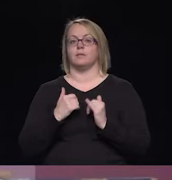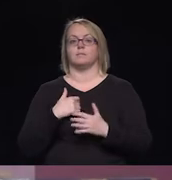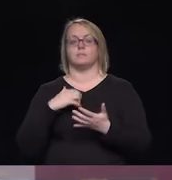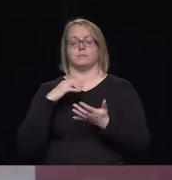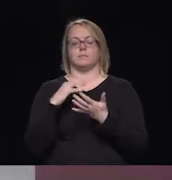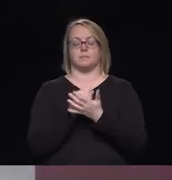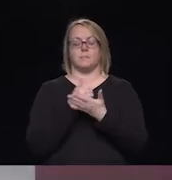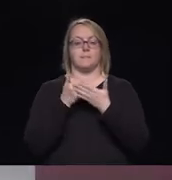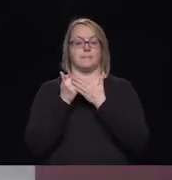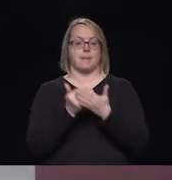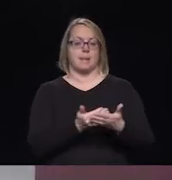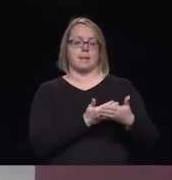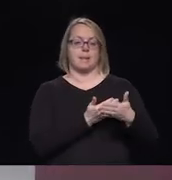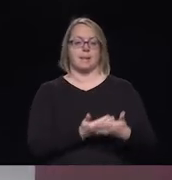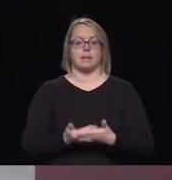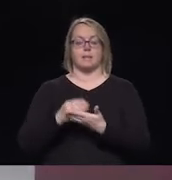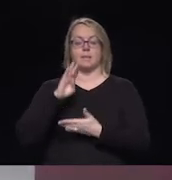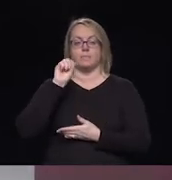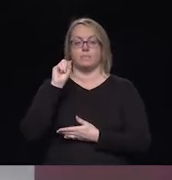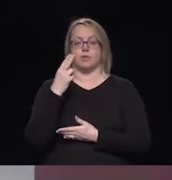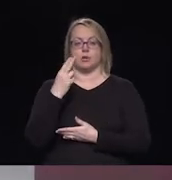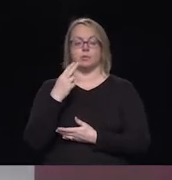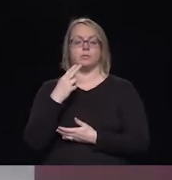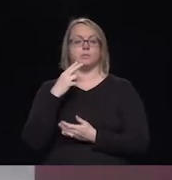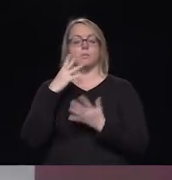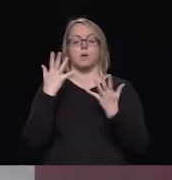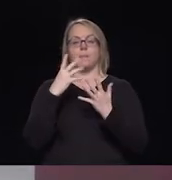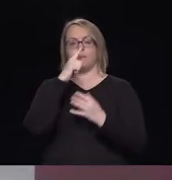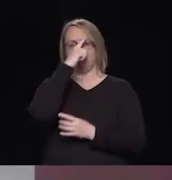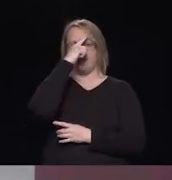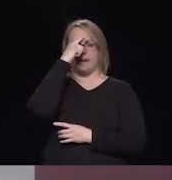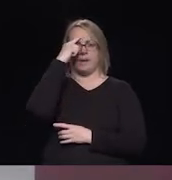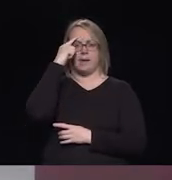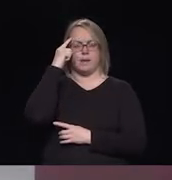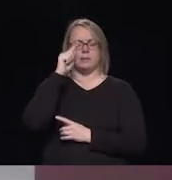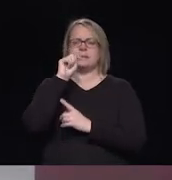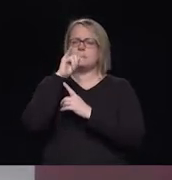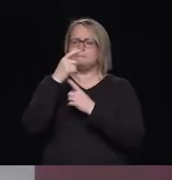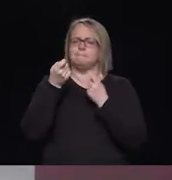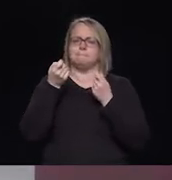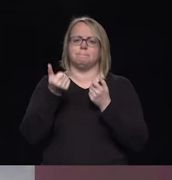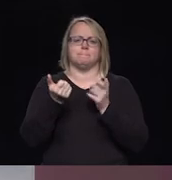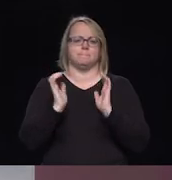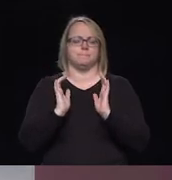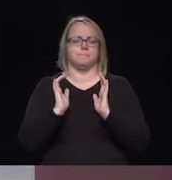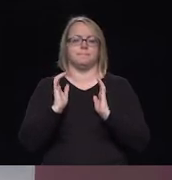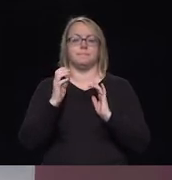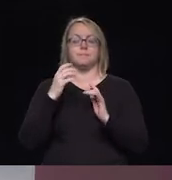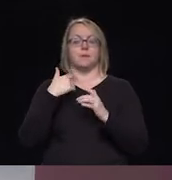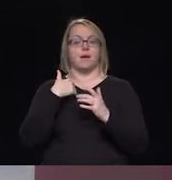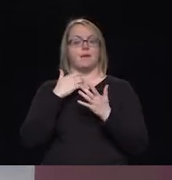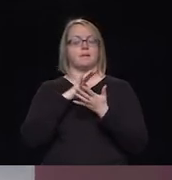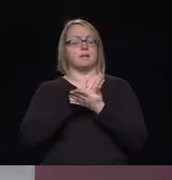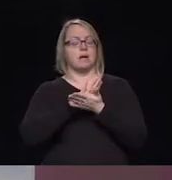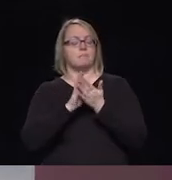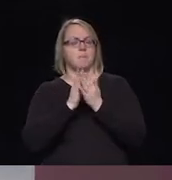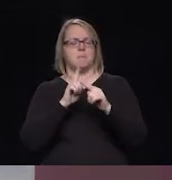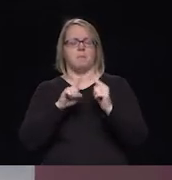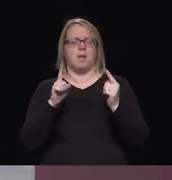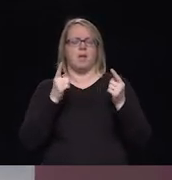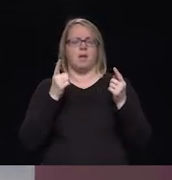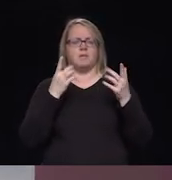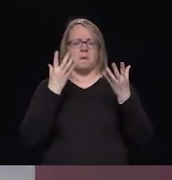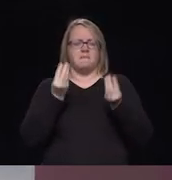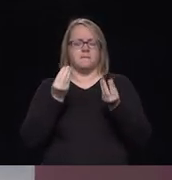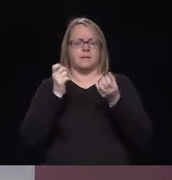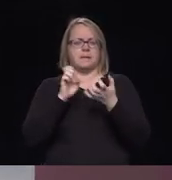This is going to go on the bottom edge of the boat. It helps make the boat pop out because these are all very pale, subtle color. So I'm going to go